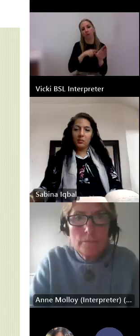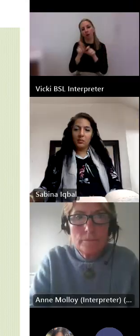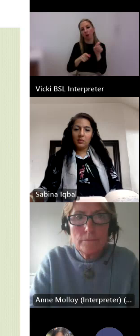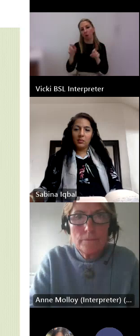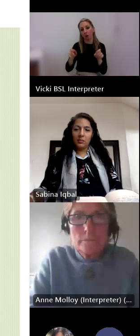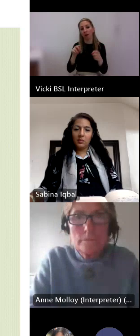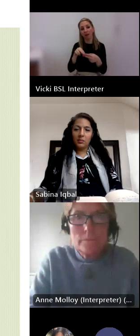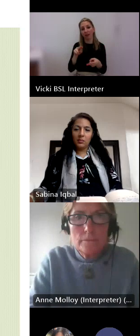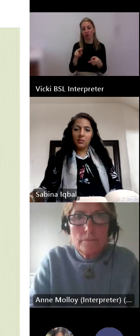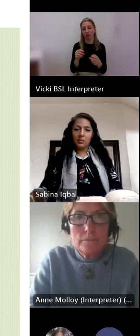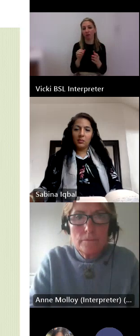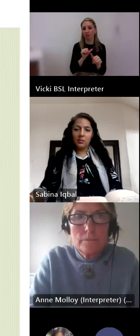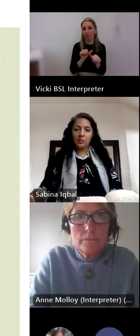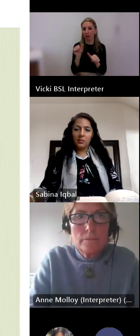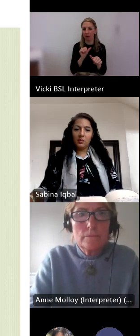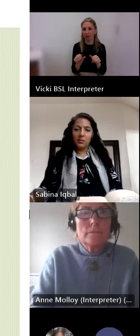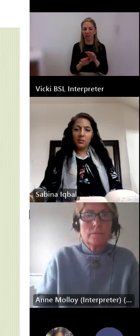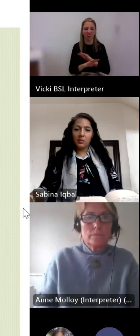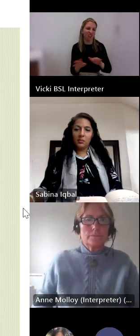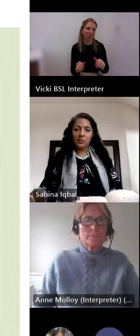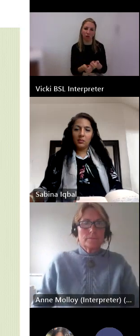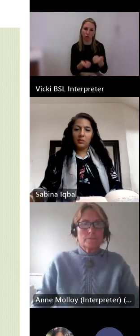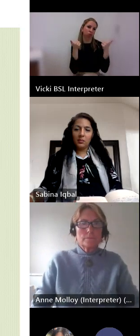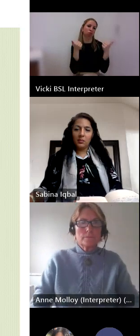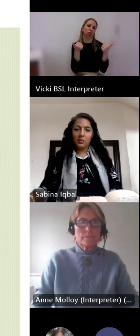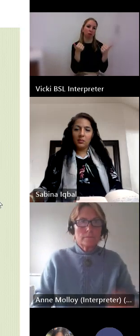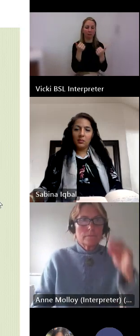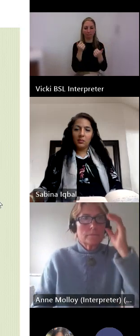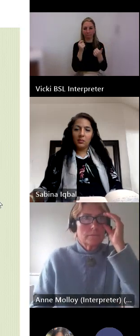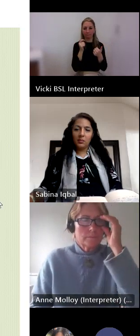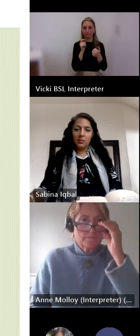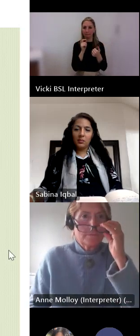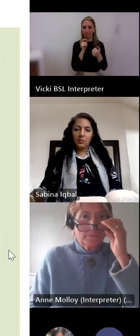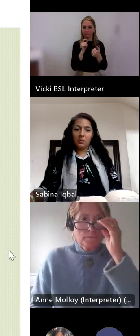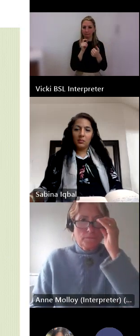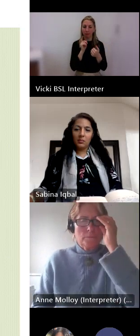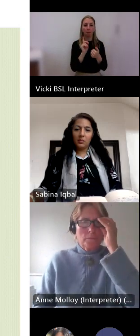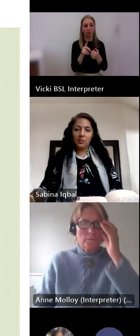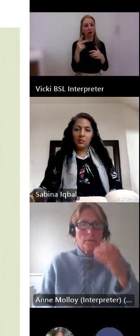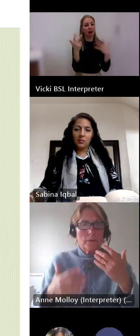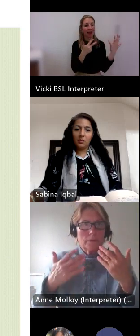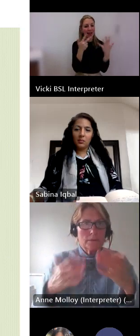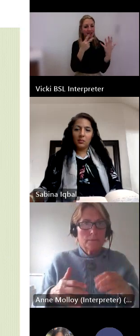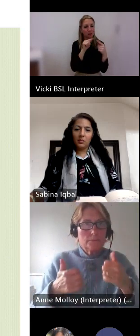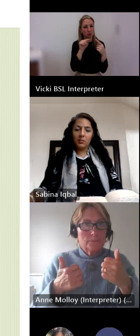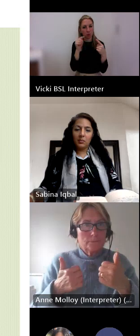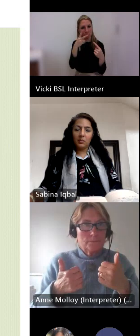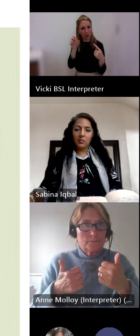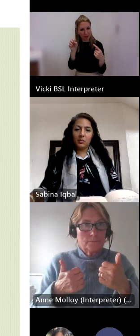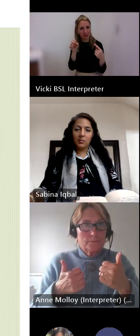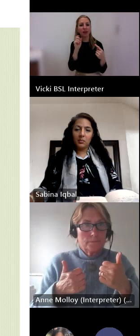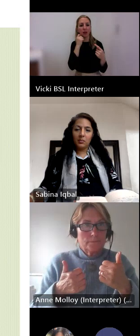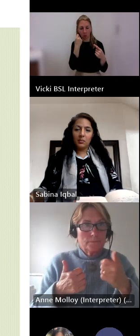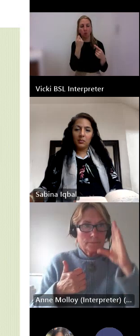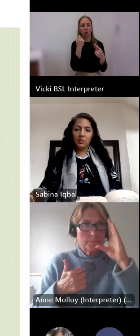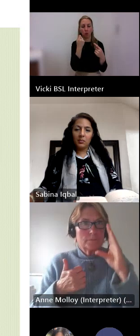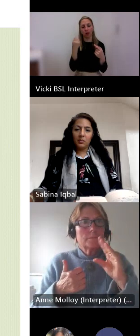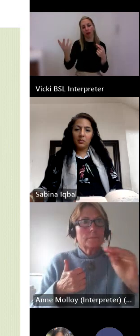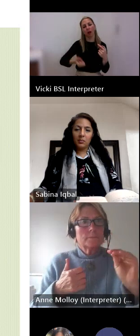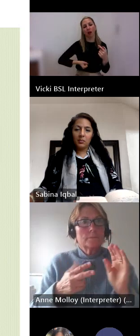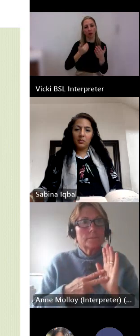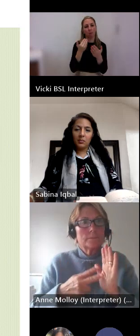one. Not so great for apprentices, but that key group of 18 to 20-year-olds will get substantially